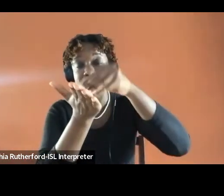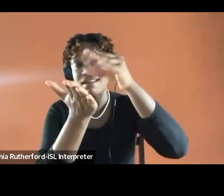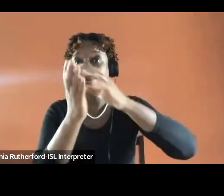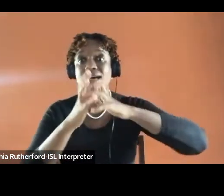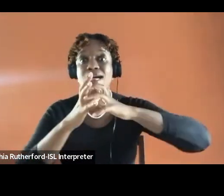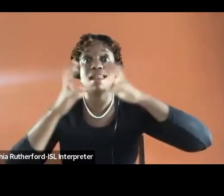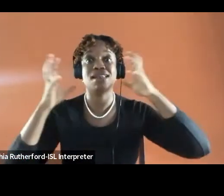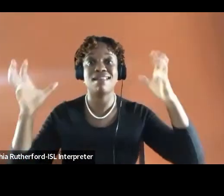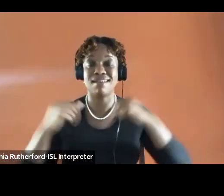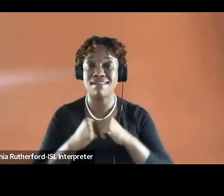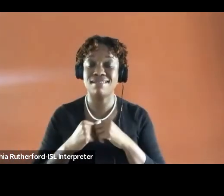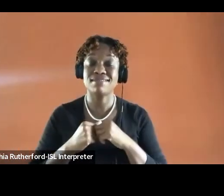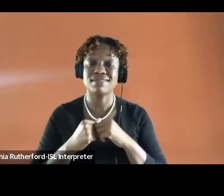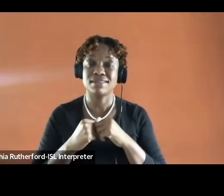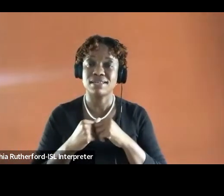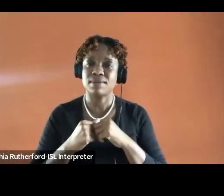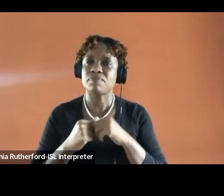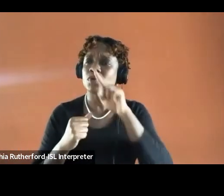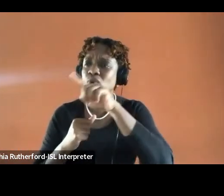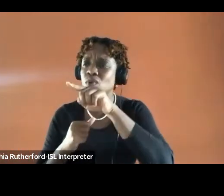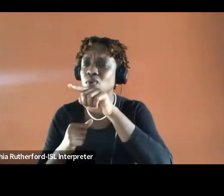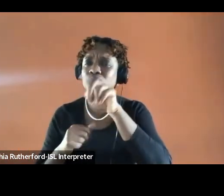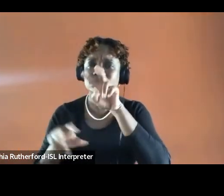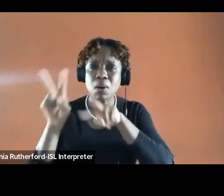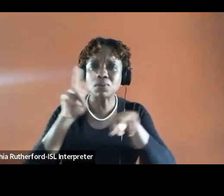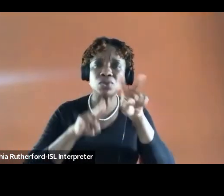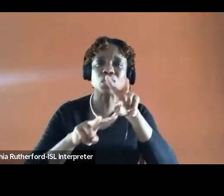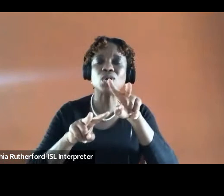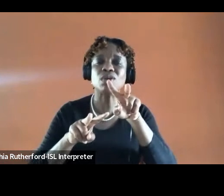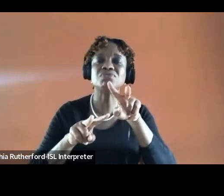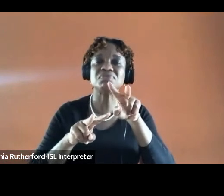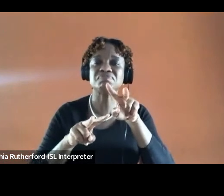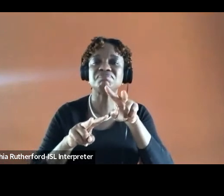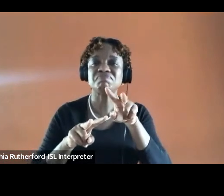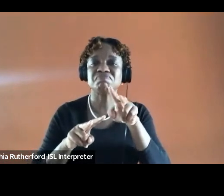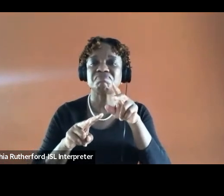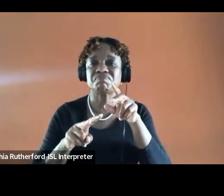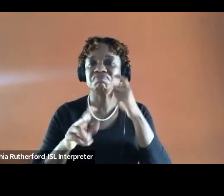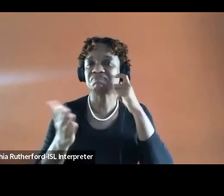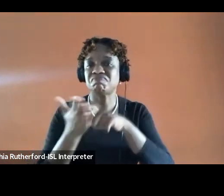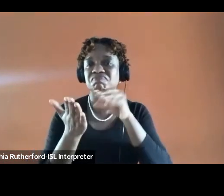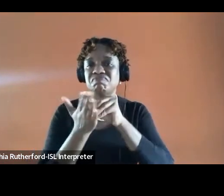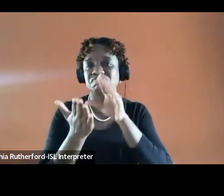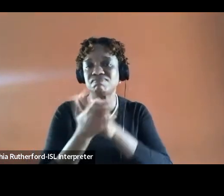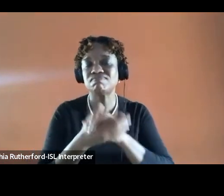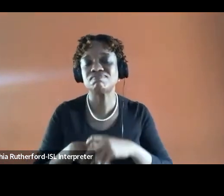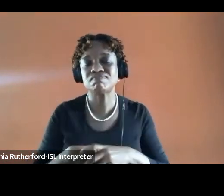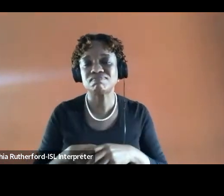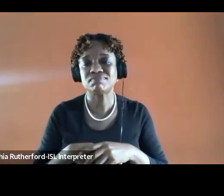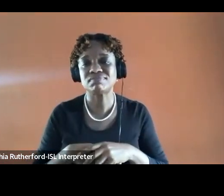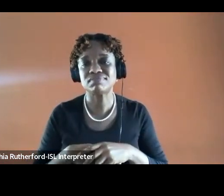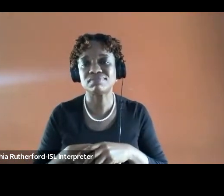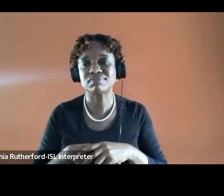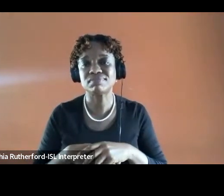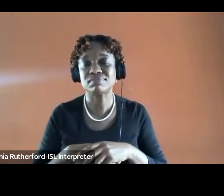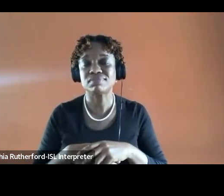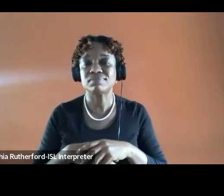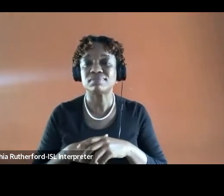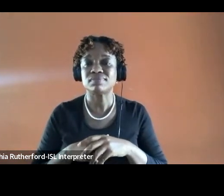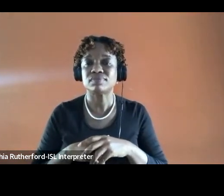have noted your observations, and we certainly hope that we in the health